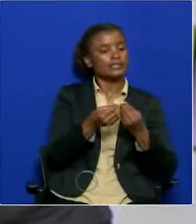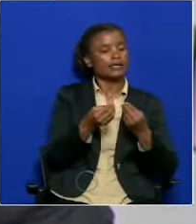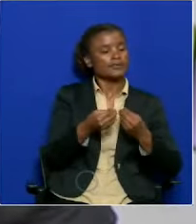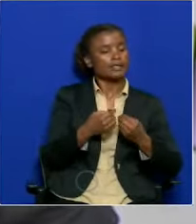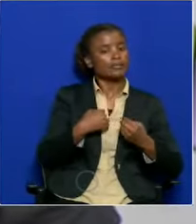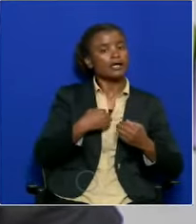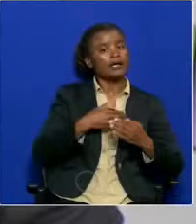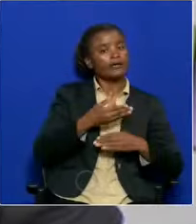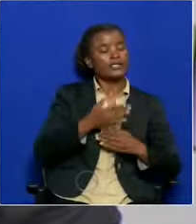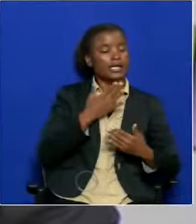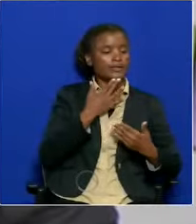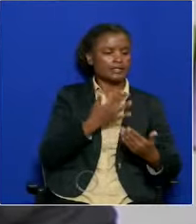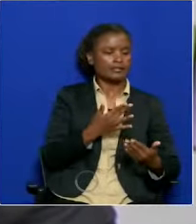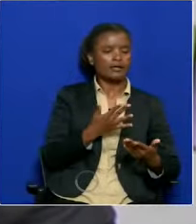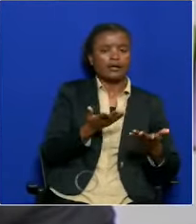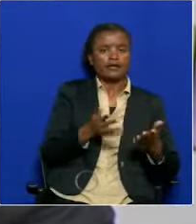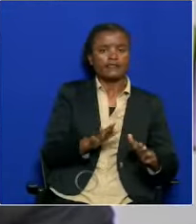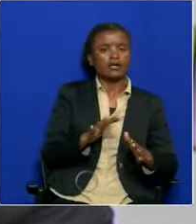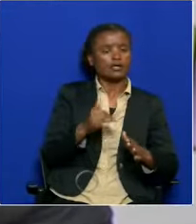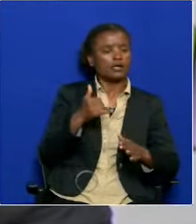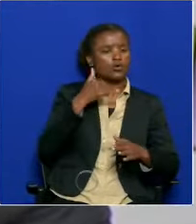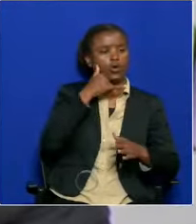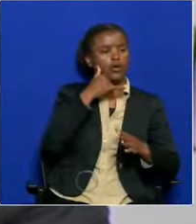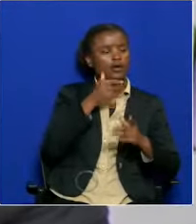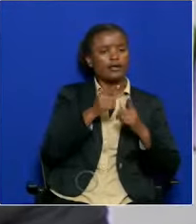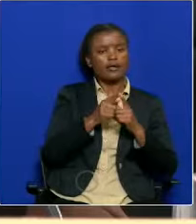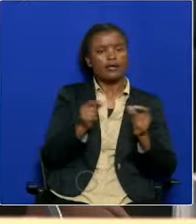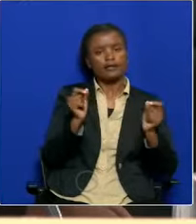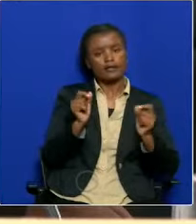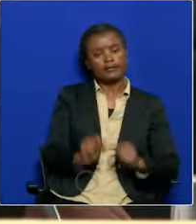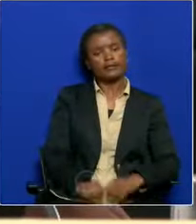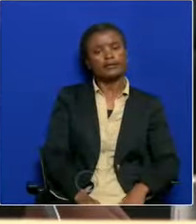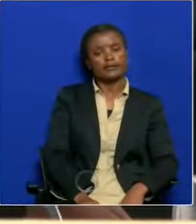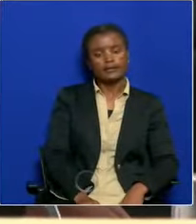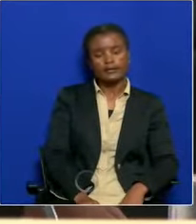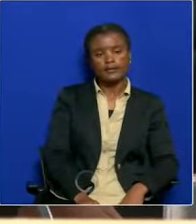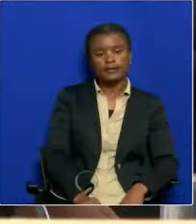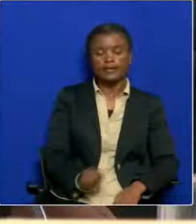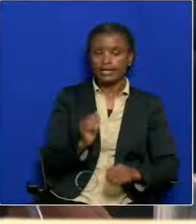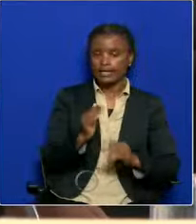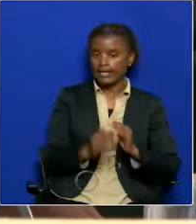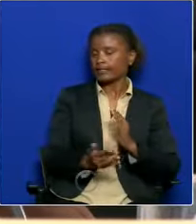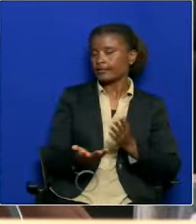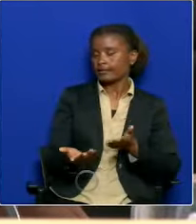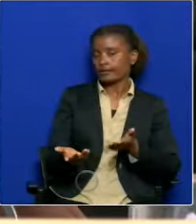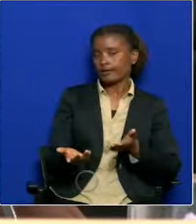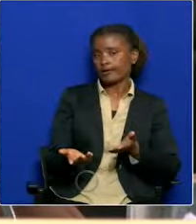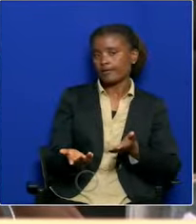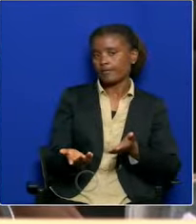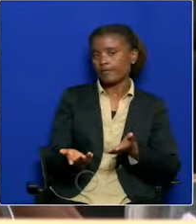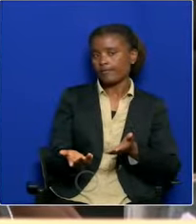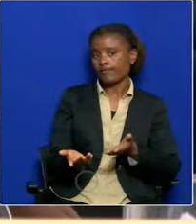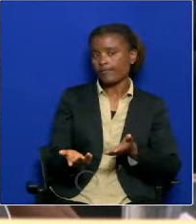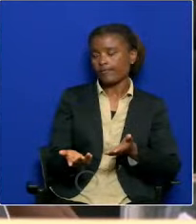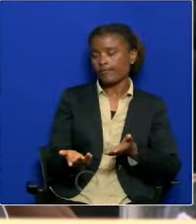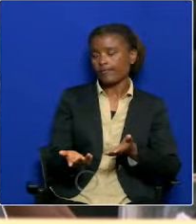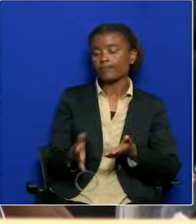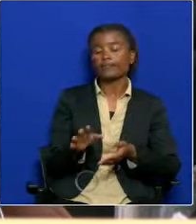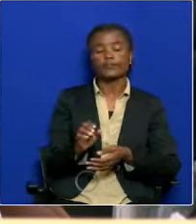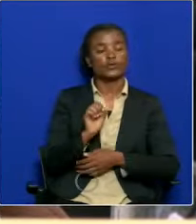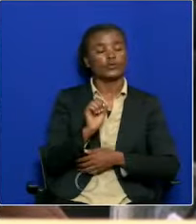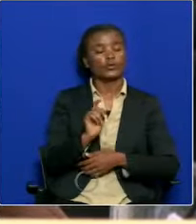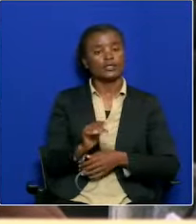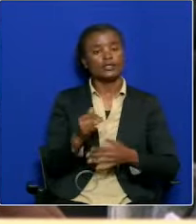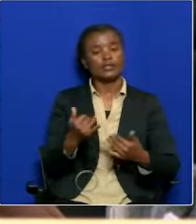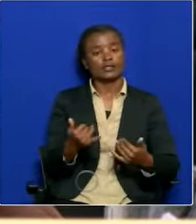call ended. All right, General. And just in relation to both calls, bearing in mind the call